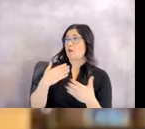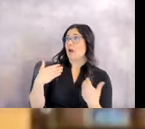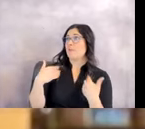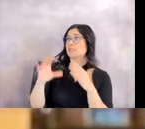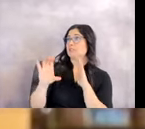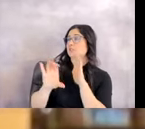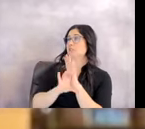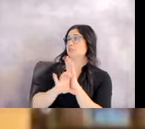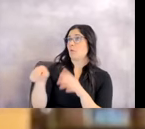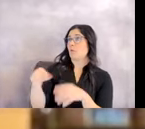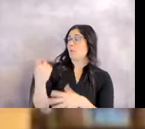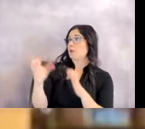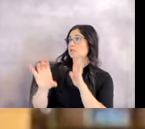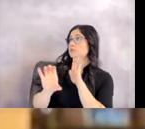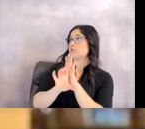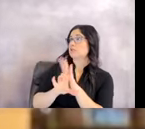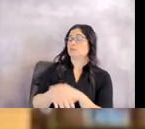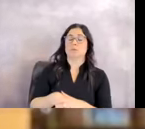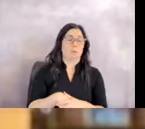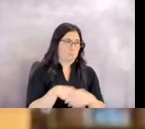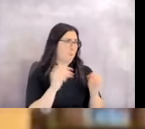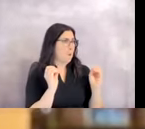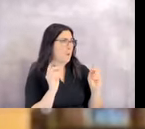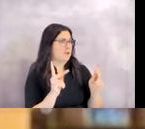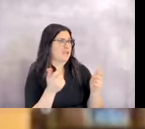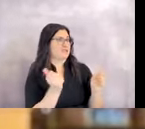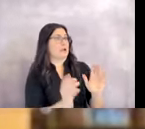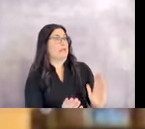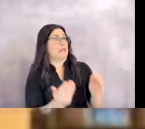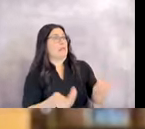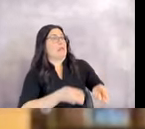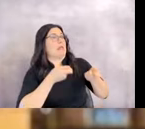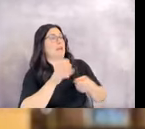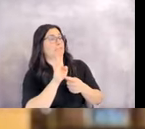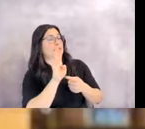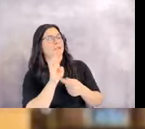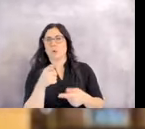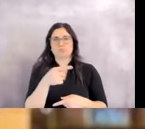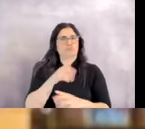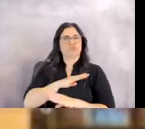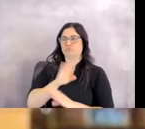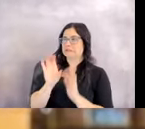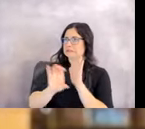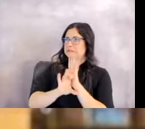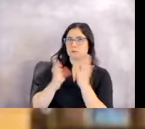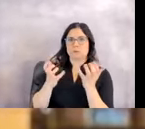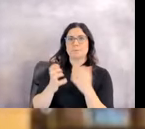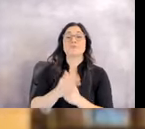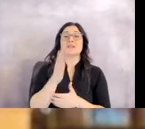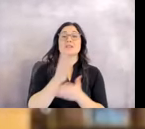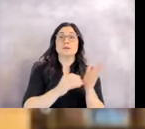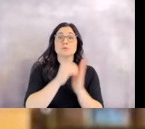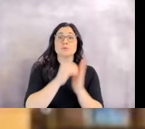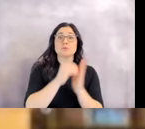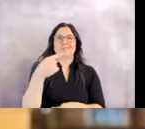in this class. That's all I want. It's like, well, okay, let's shoot for a B, but they're happy with the C. Some students are first